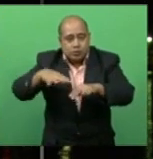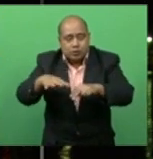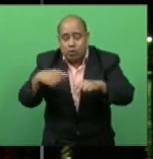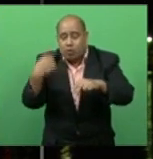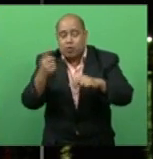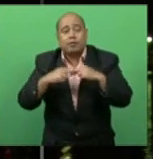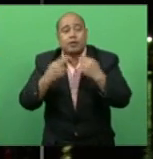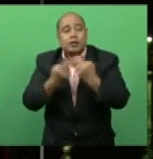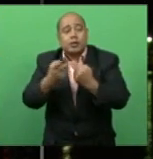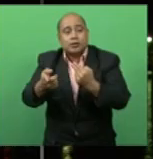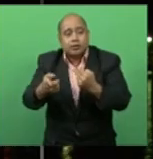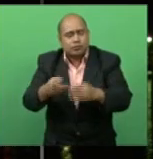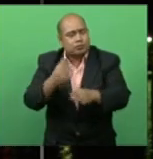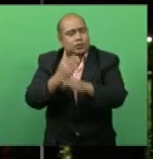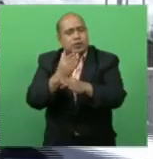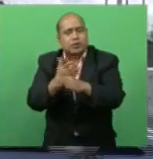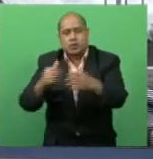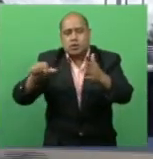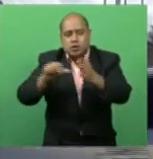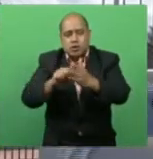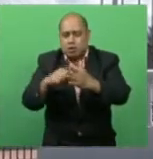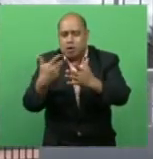against COVID-19.